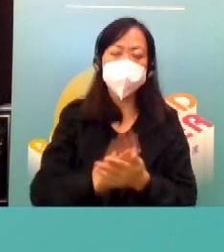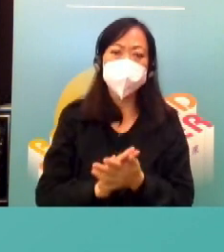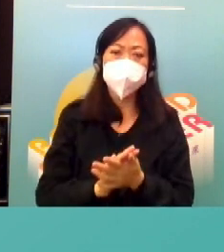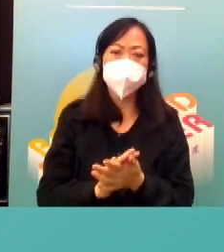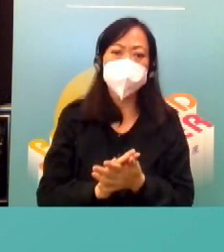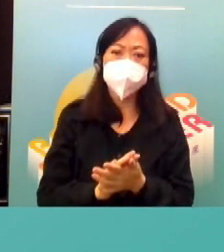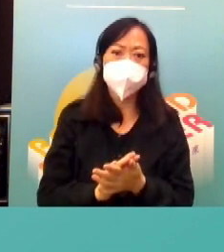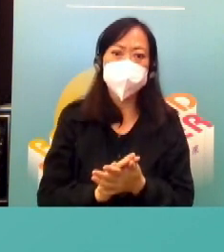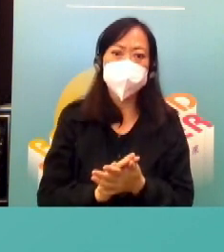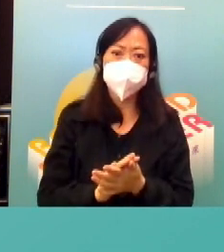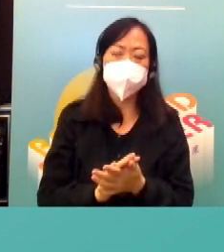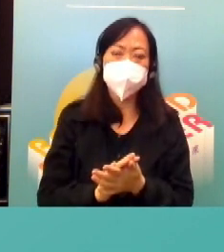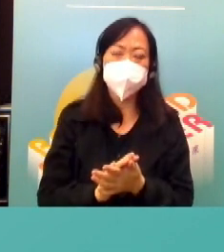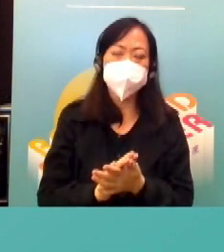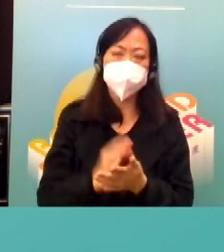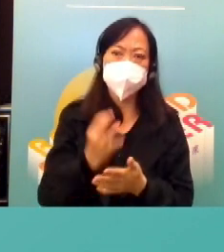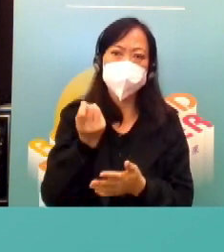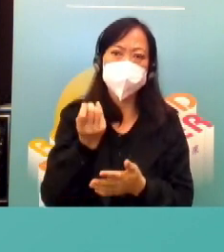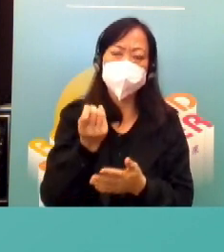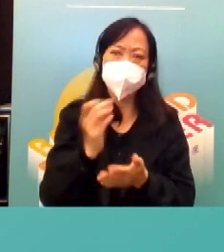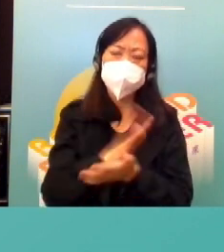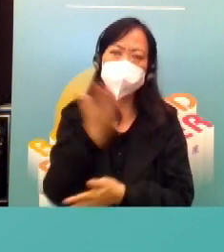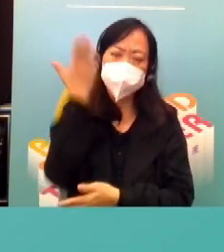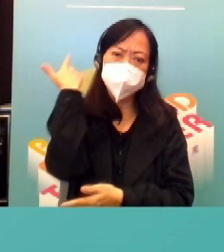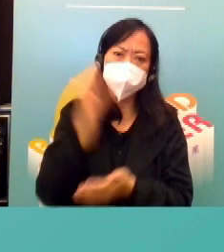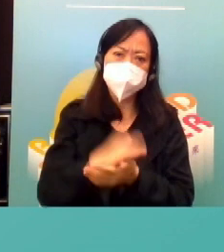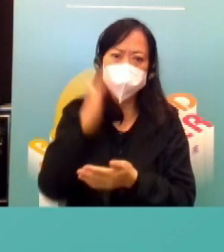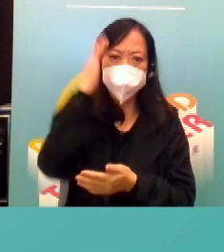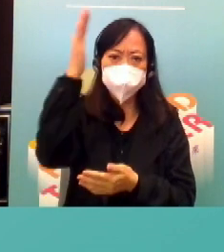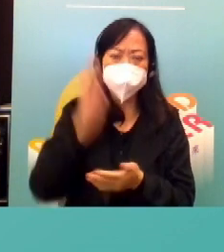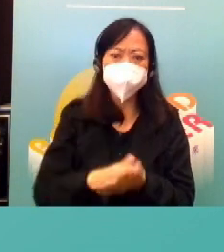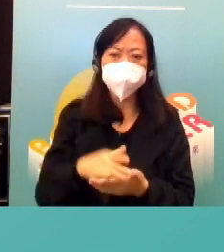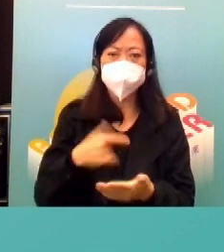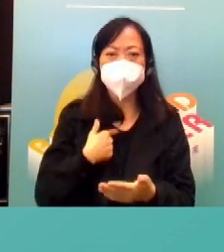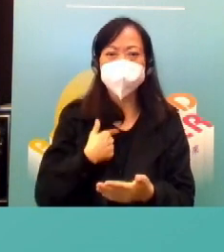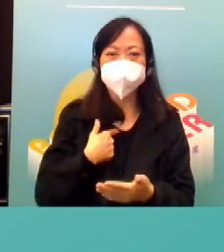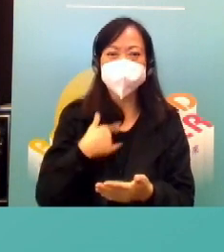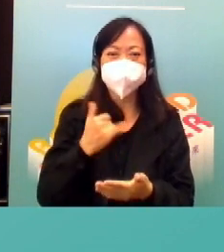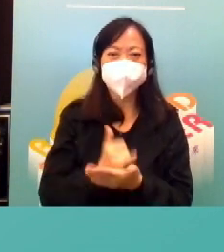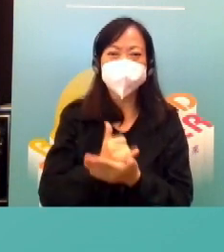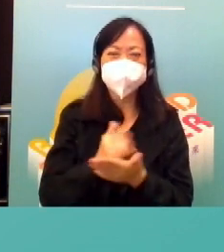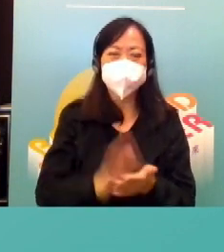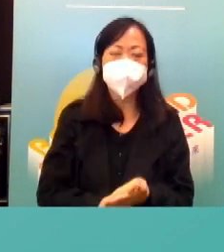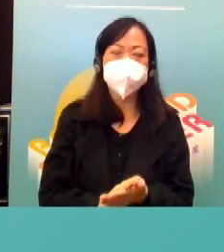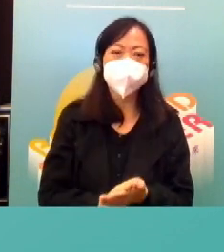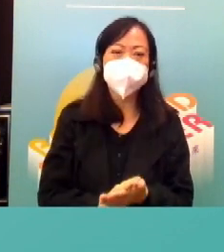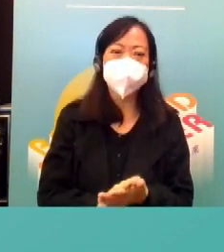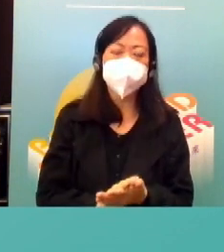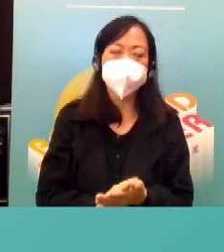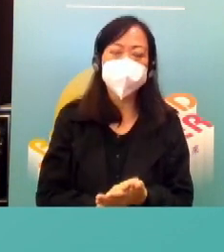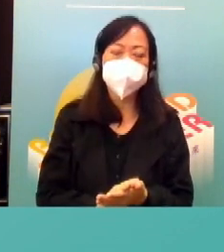now, hopefully we are all still here. You notice that we are only way